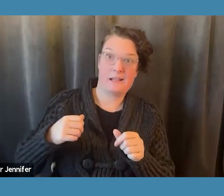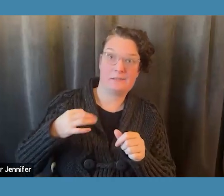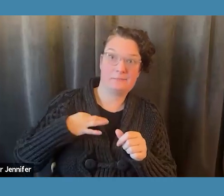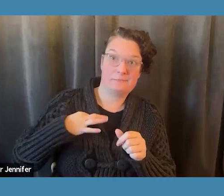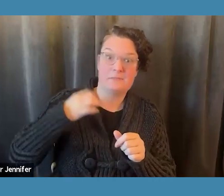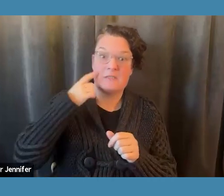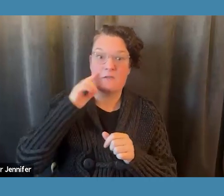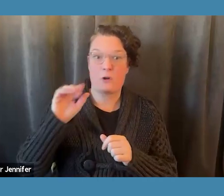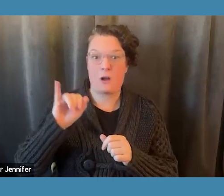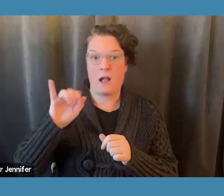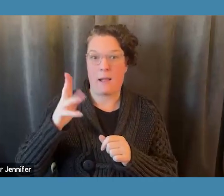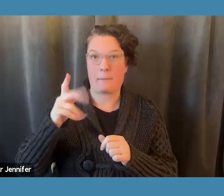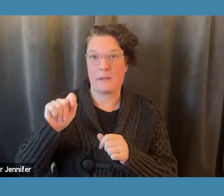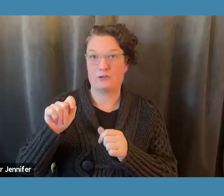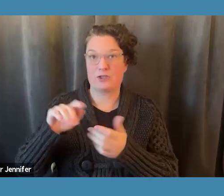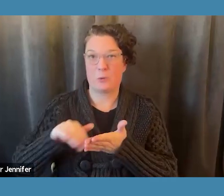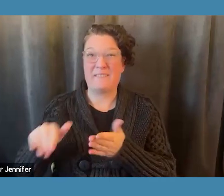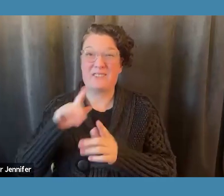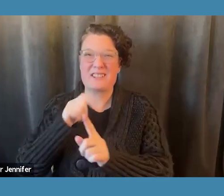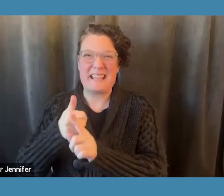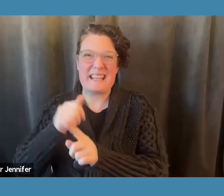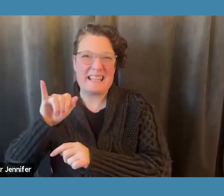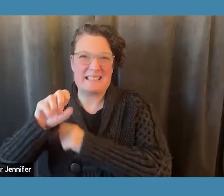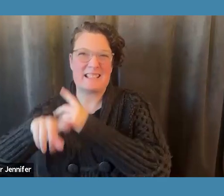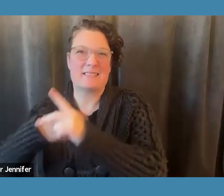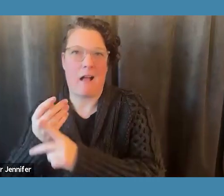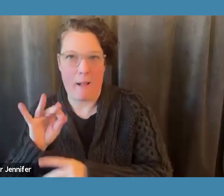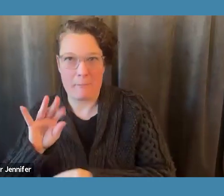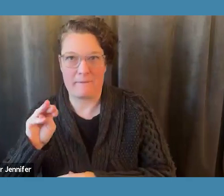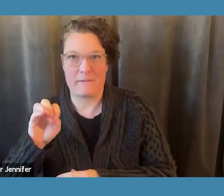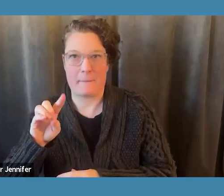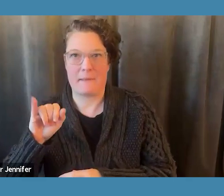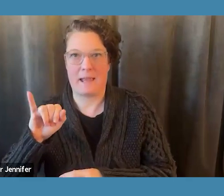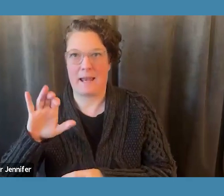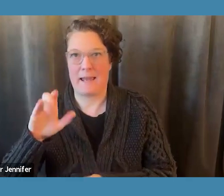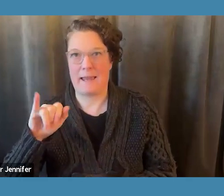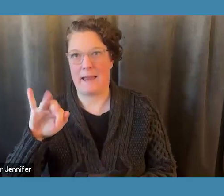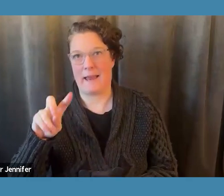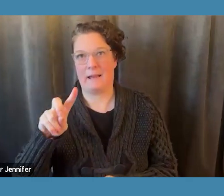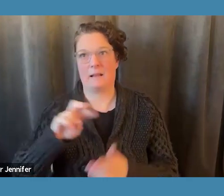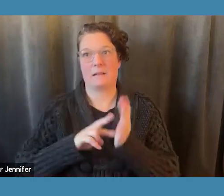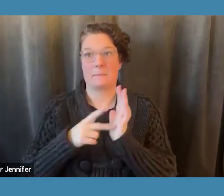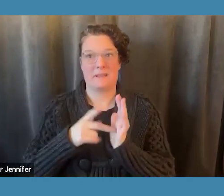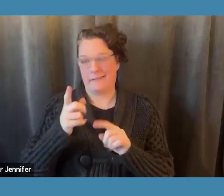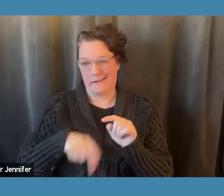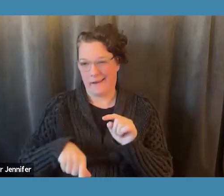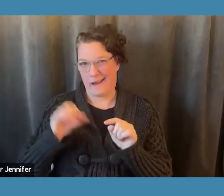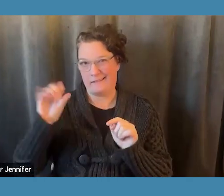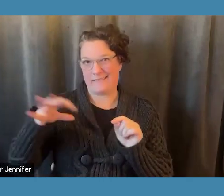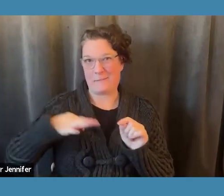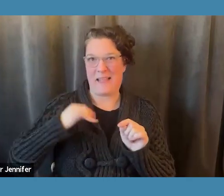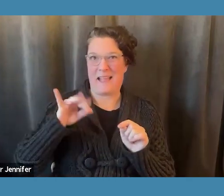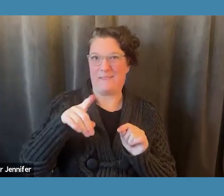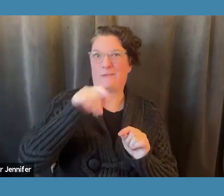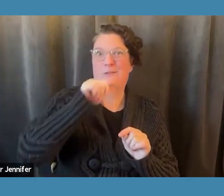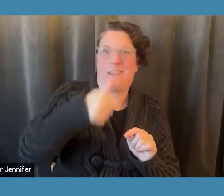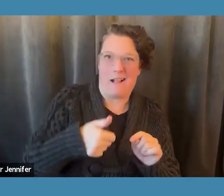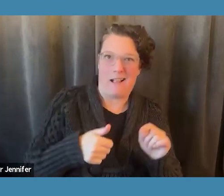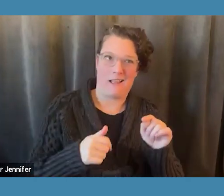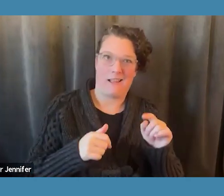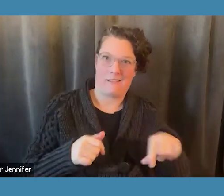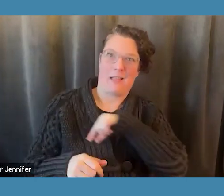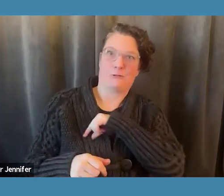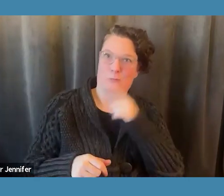iBudget waiver is a type of Medicaid. You have to be Medicaid eligible. There are several large buckets of people who tend to be Medicaid eligible in